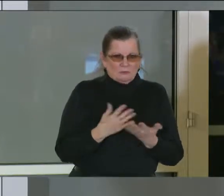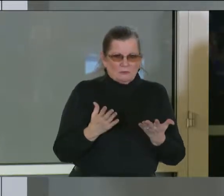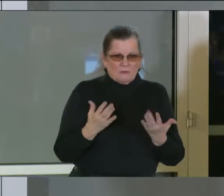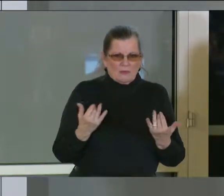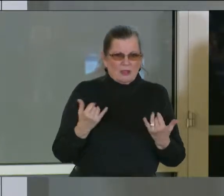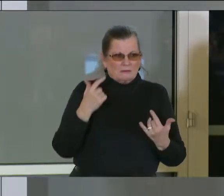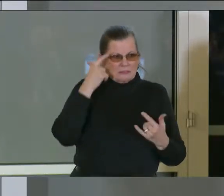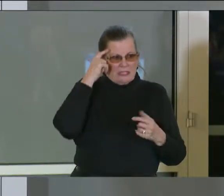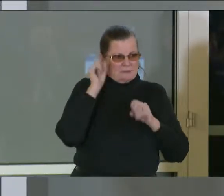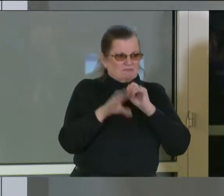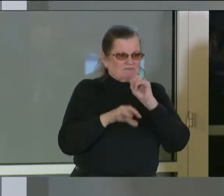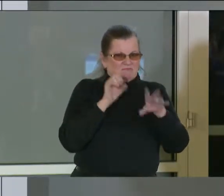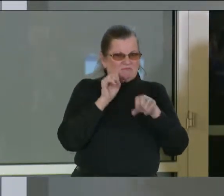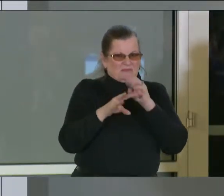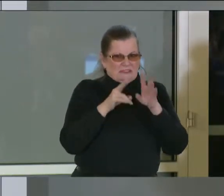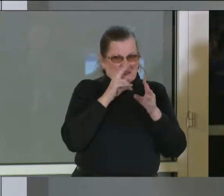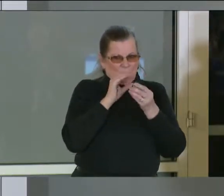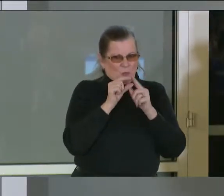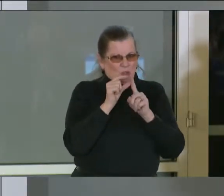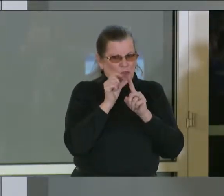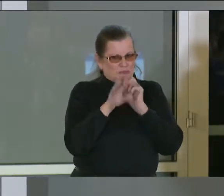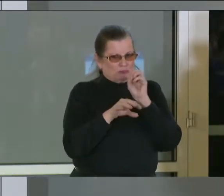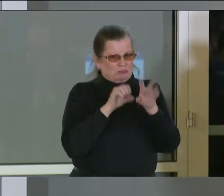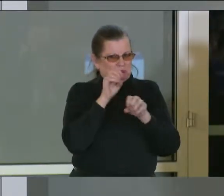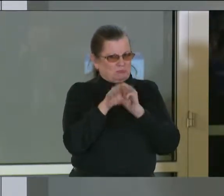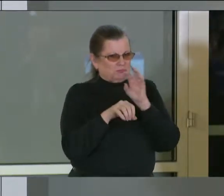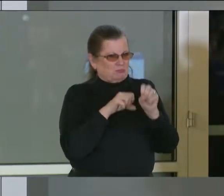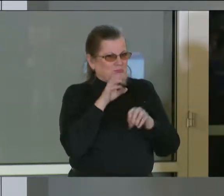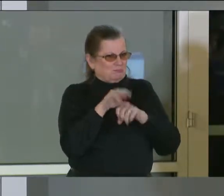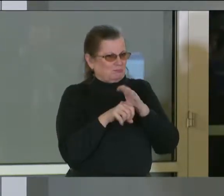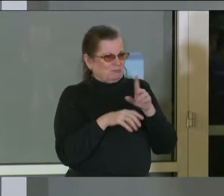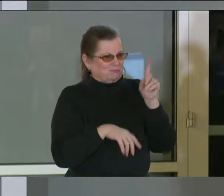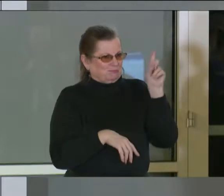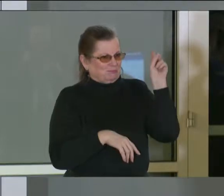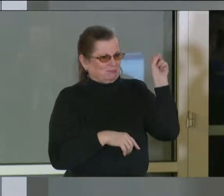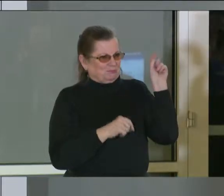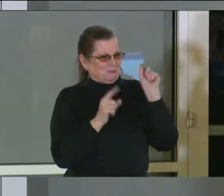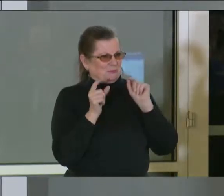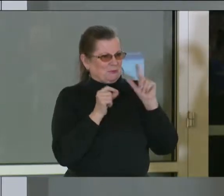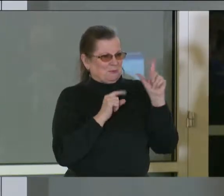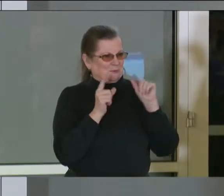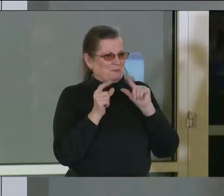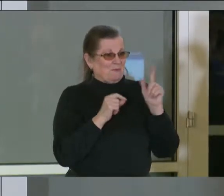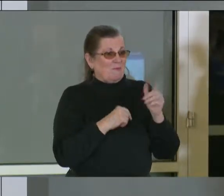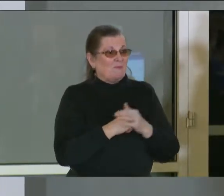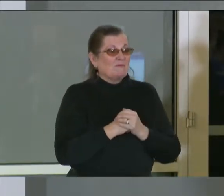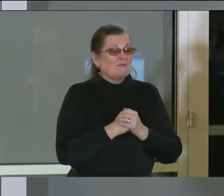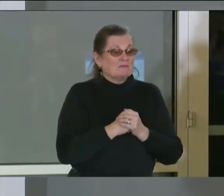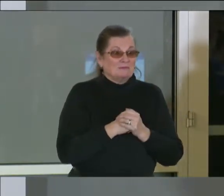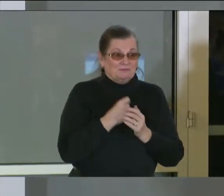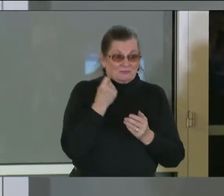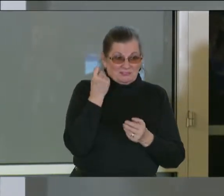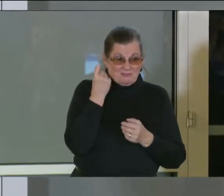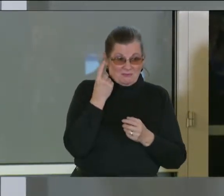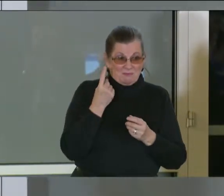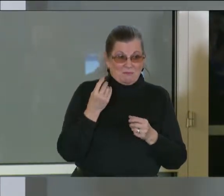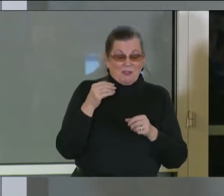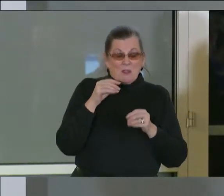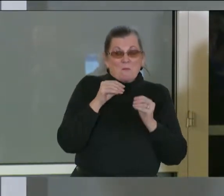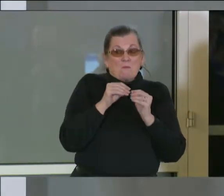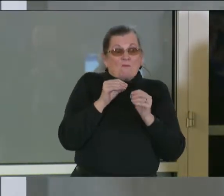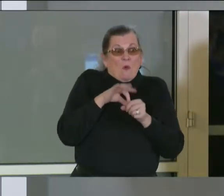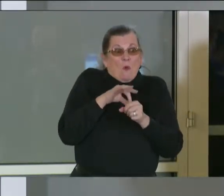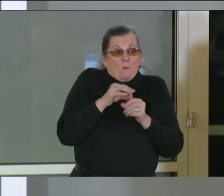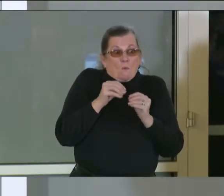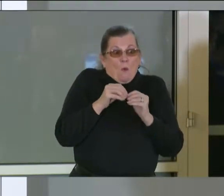So we're seeing a lot of words pop up. As the word is entered more, the larger the word gets. So as